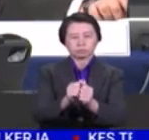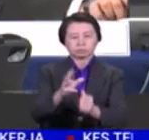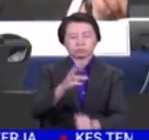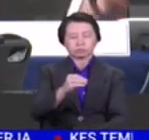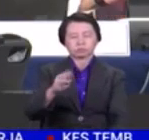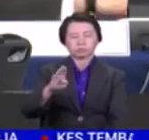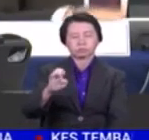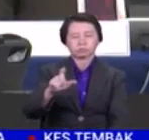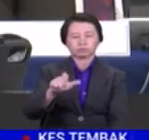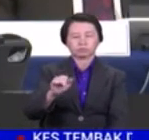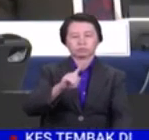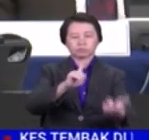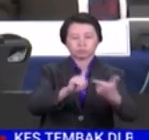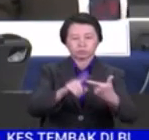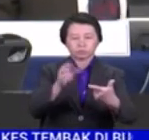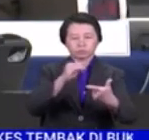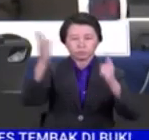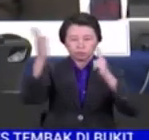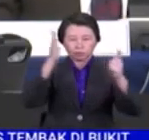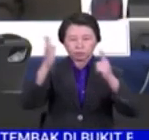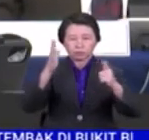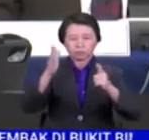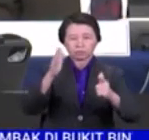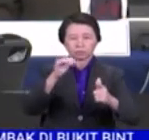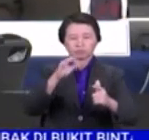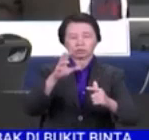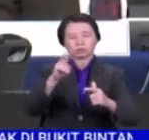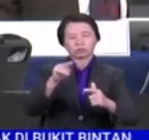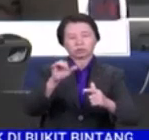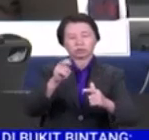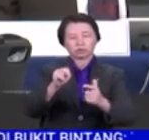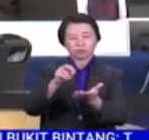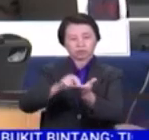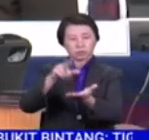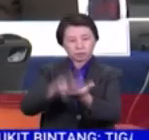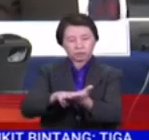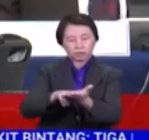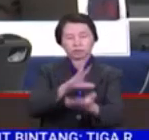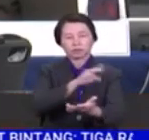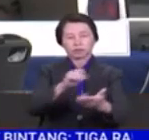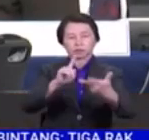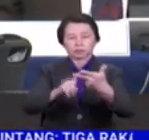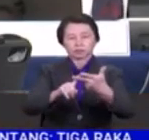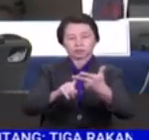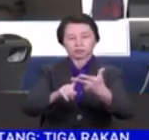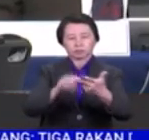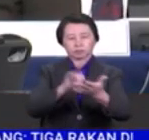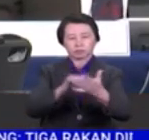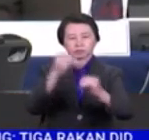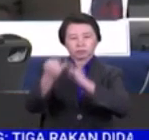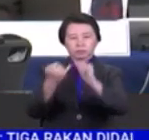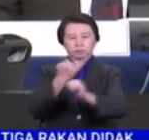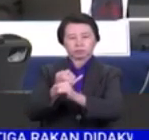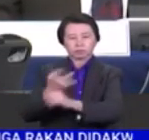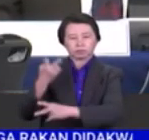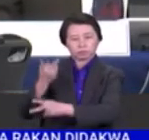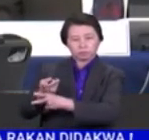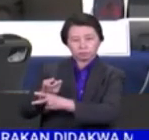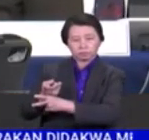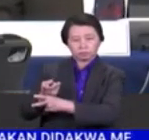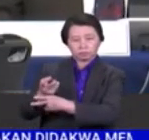surplus. Secondly, Malaysia's net creditor status, and thirdly, adequate international reserves.